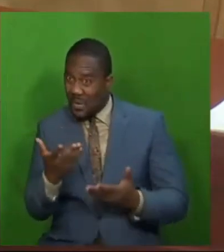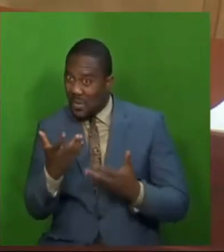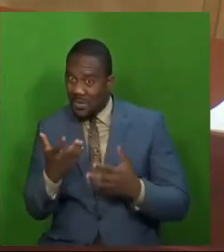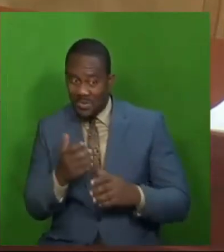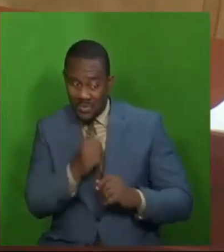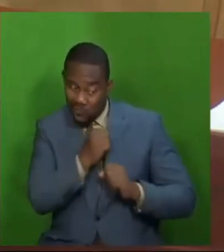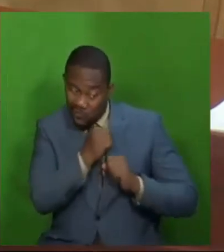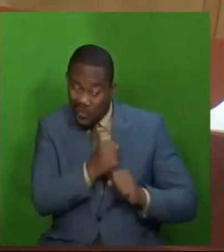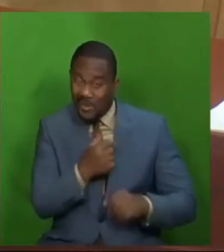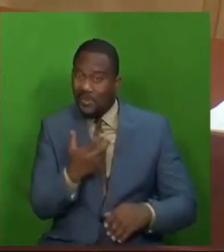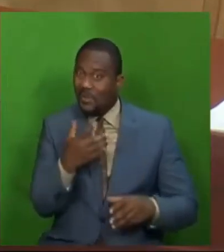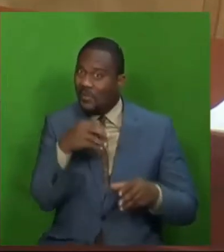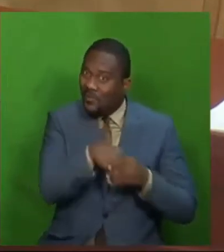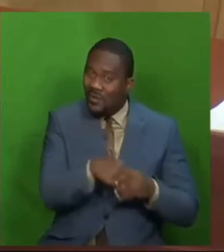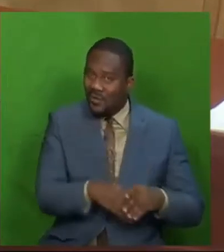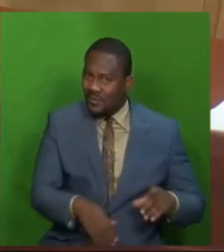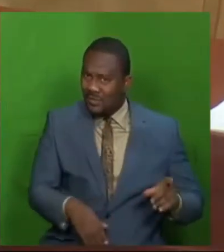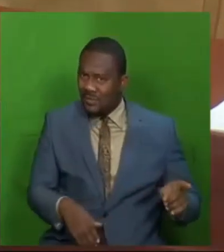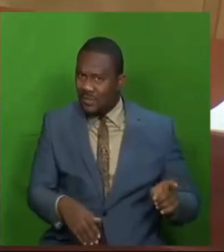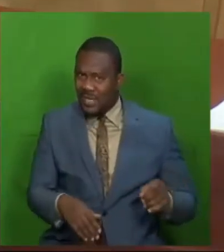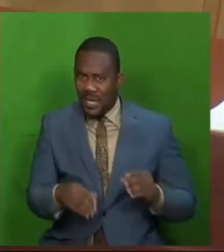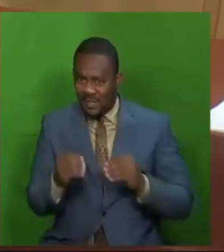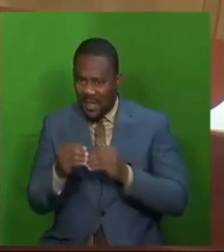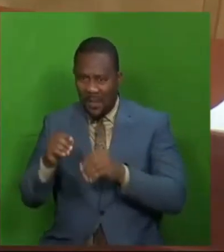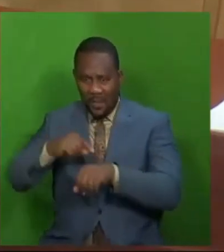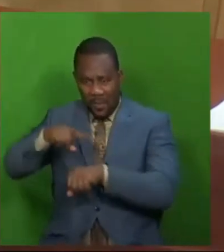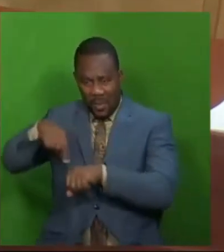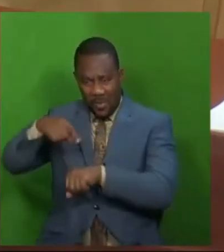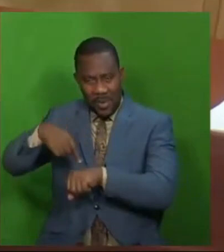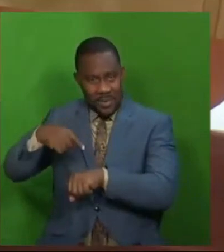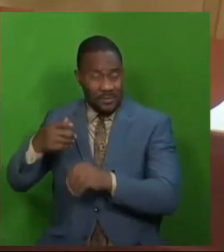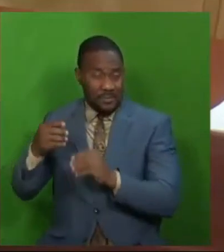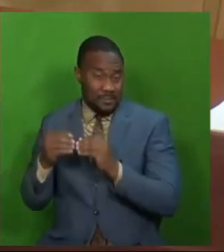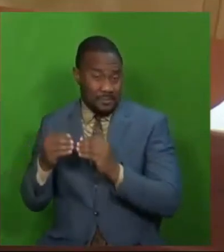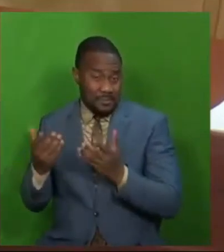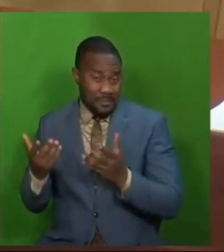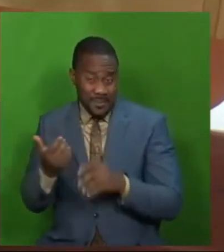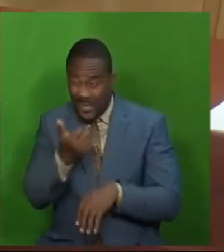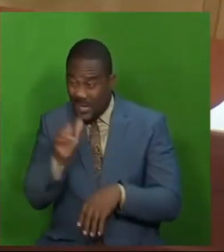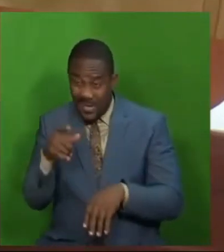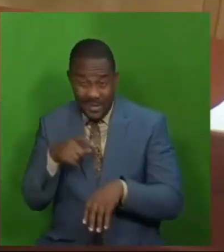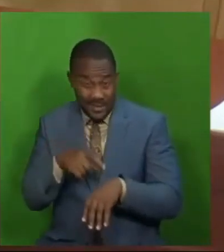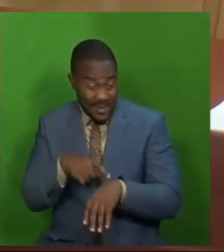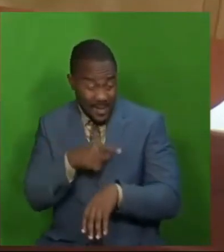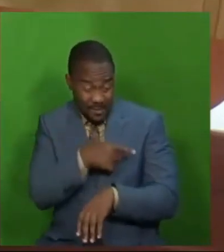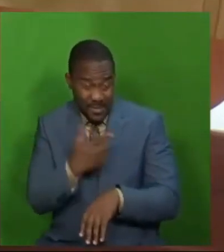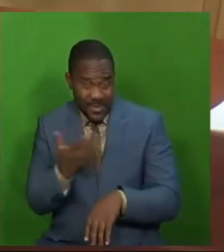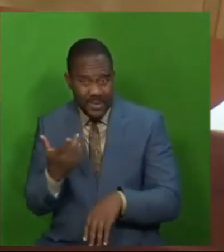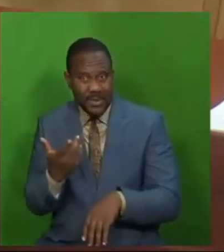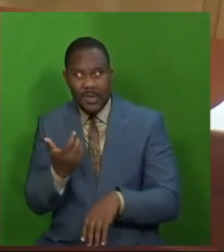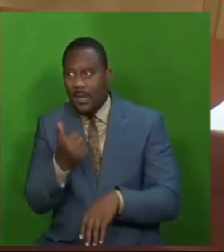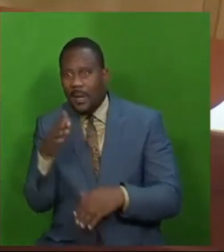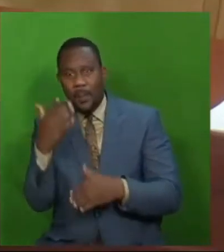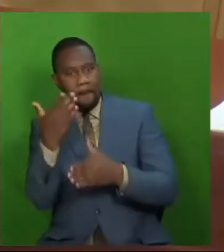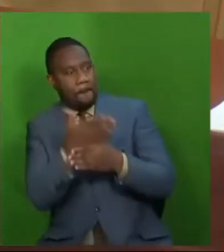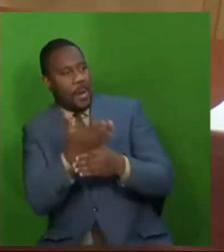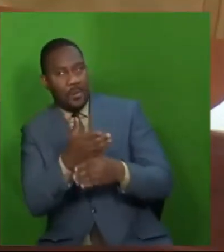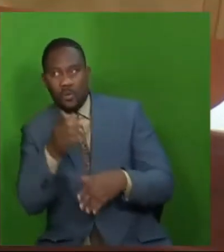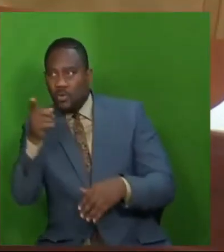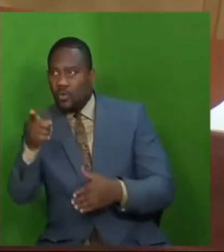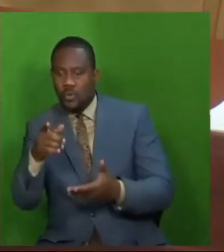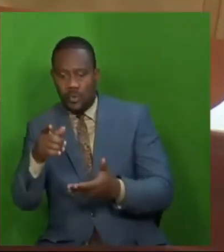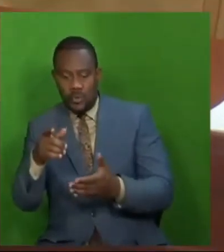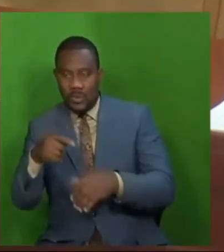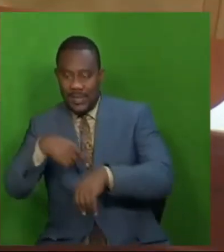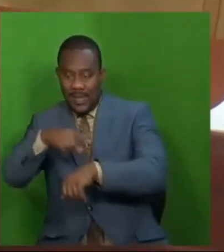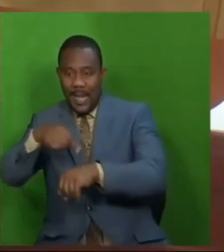prolong his own time. And Mr. Speaker, the truth is that any time anybody has interrupted, you have stopped the running of the